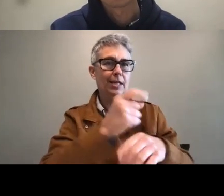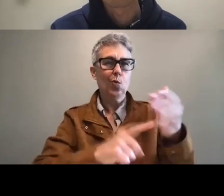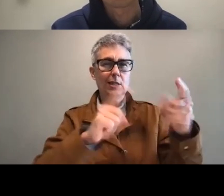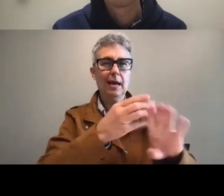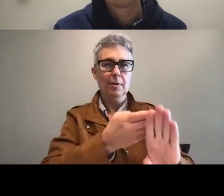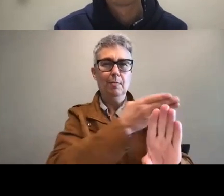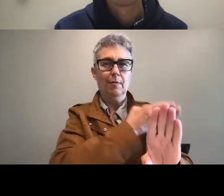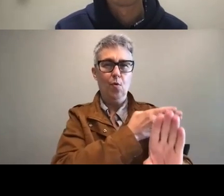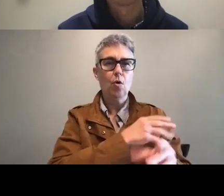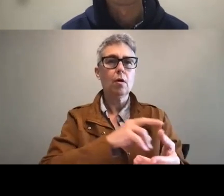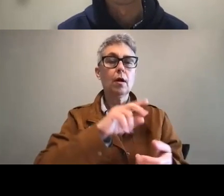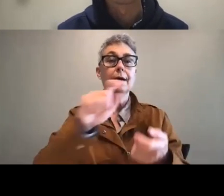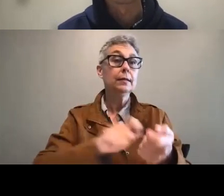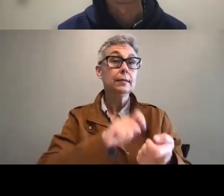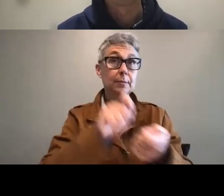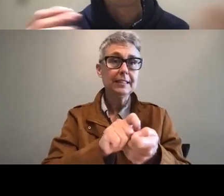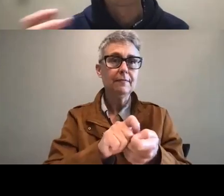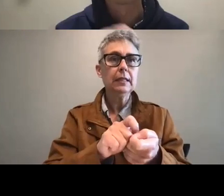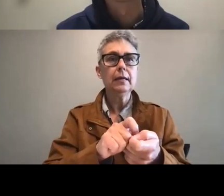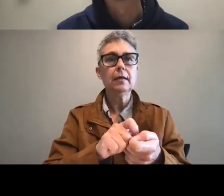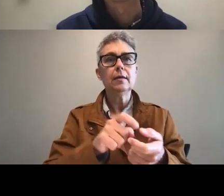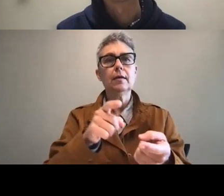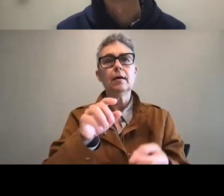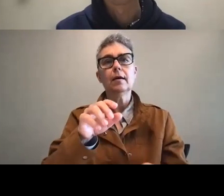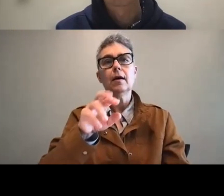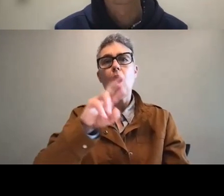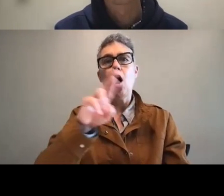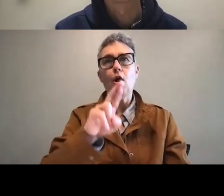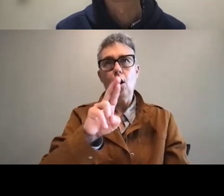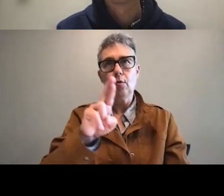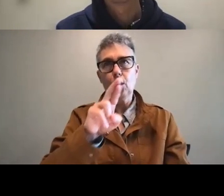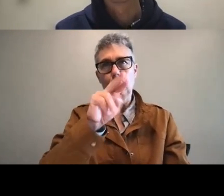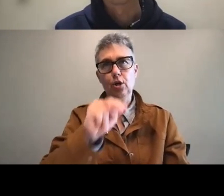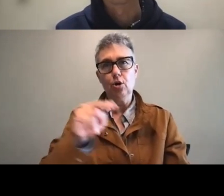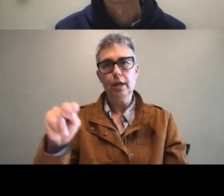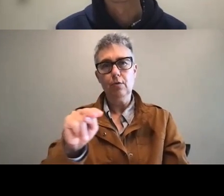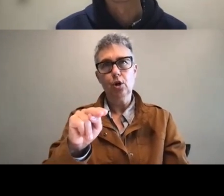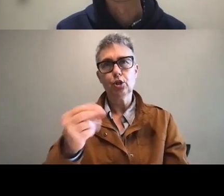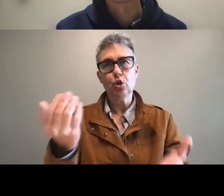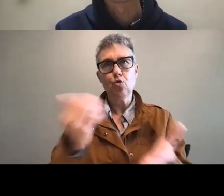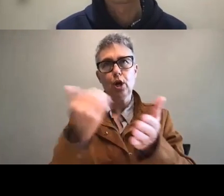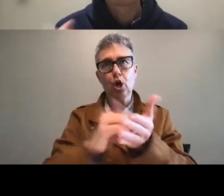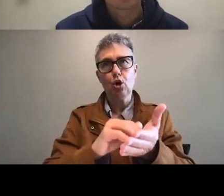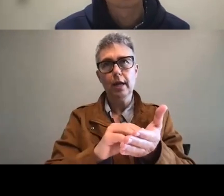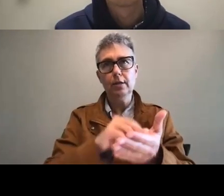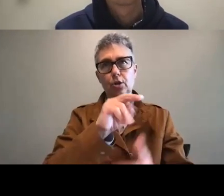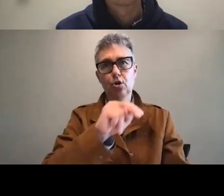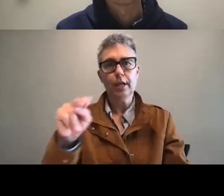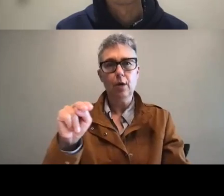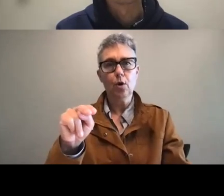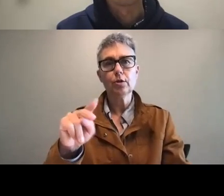be specific, we can prior work used recurrent neural networks to generate these CDR